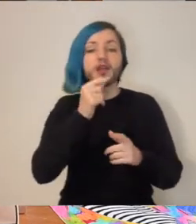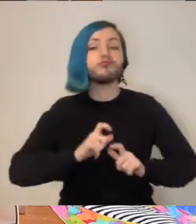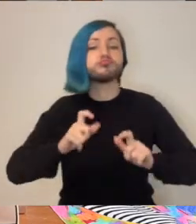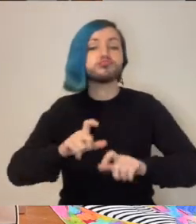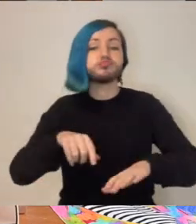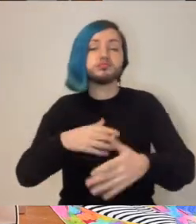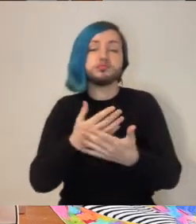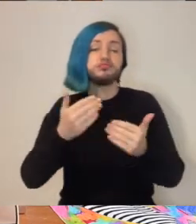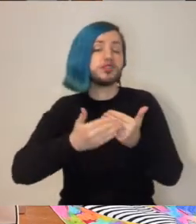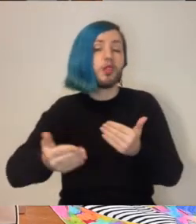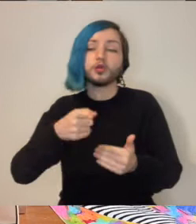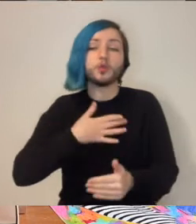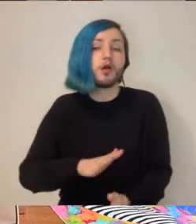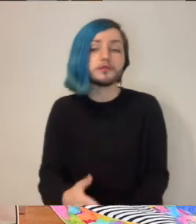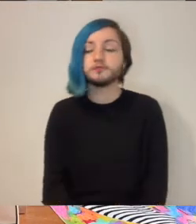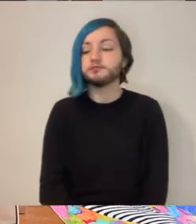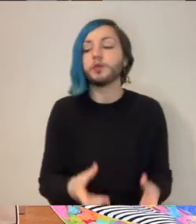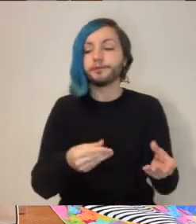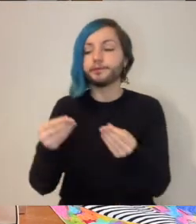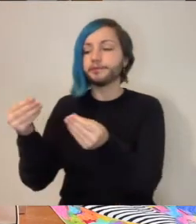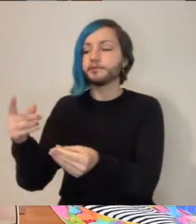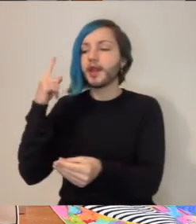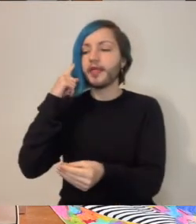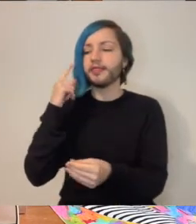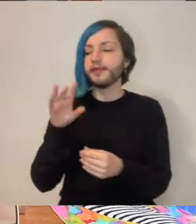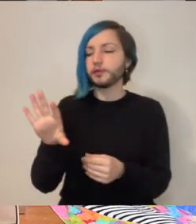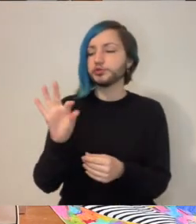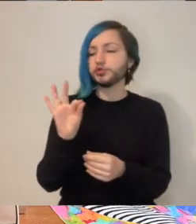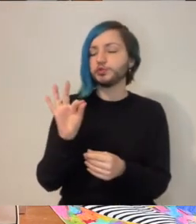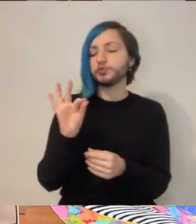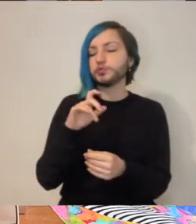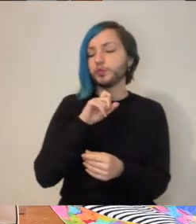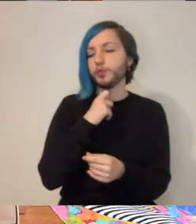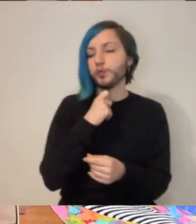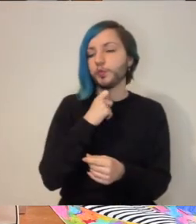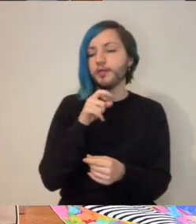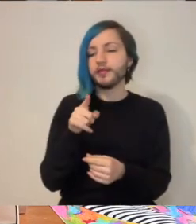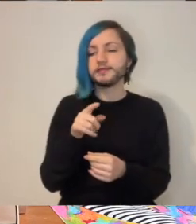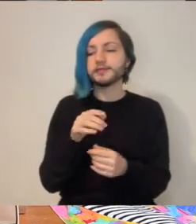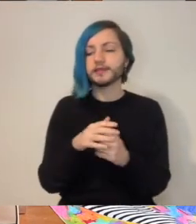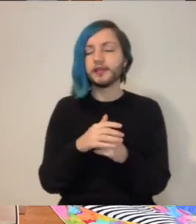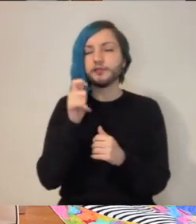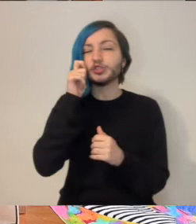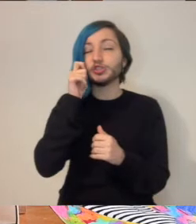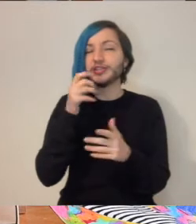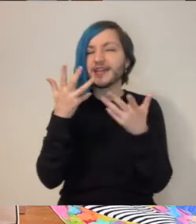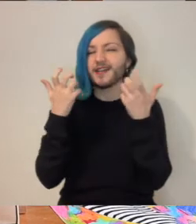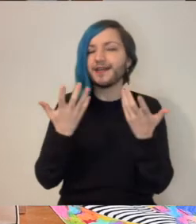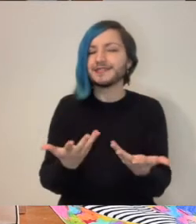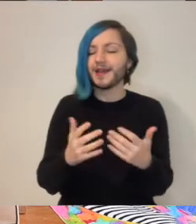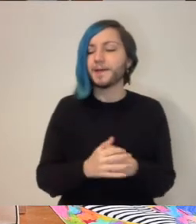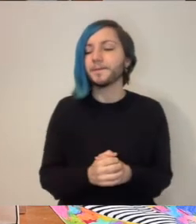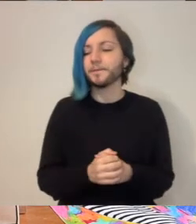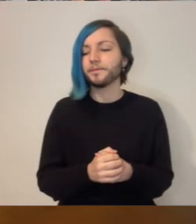on that, that is fine. So I'm going to put that to one side. I think I'm going to go with a kind of mischievous